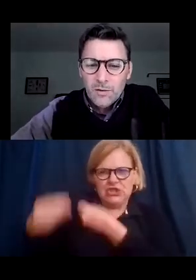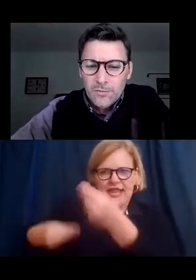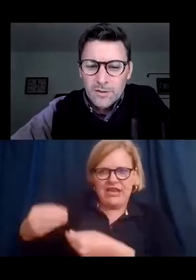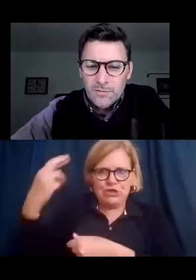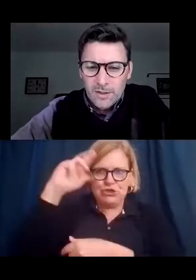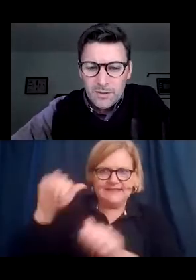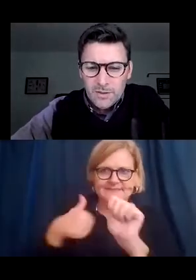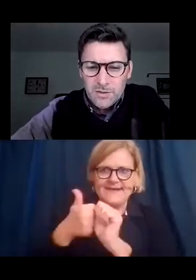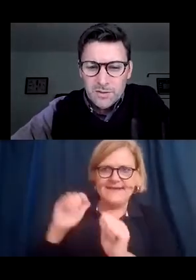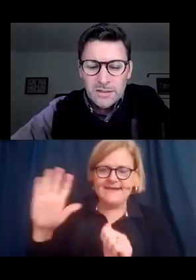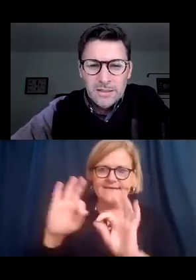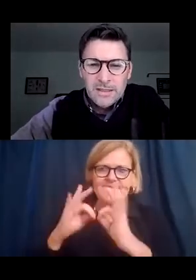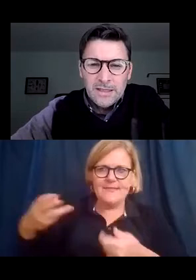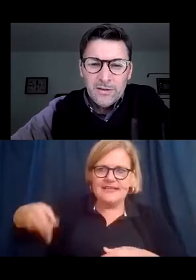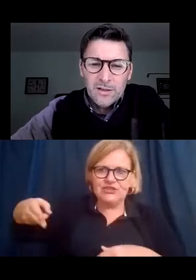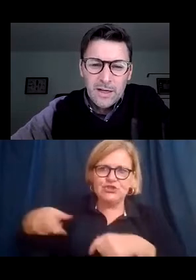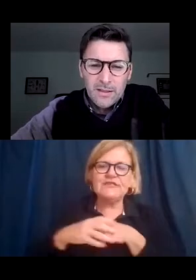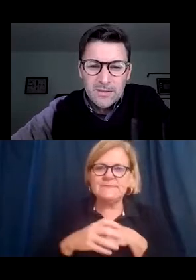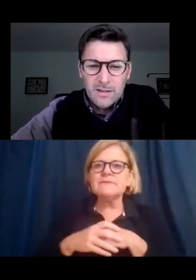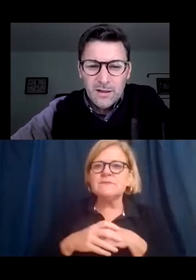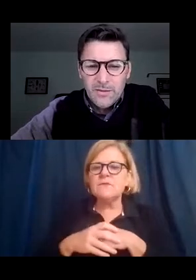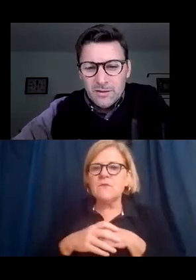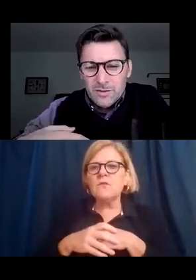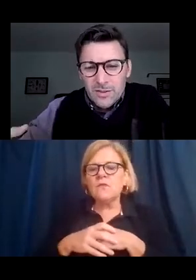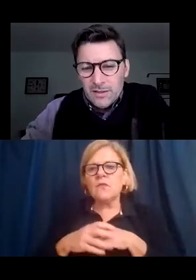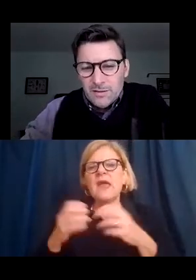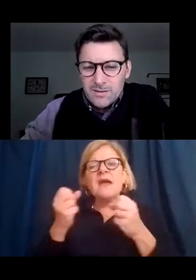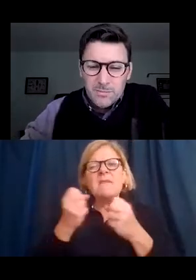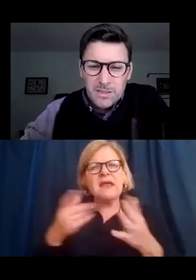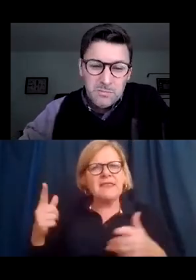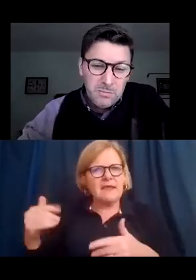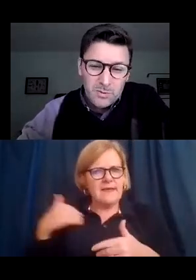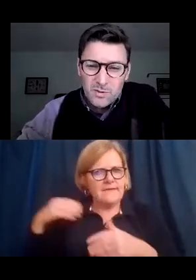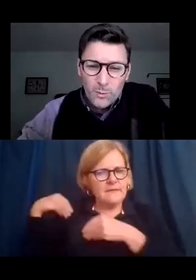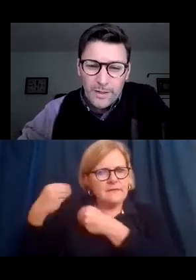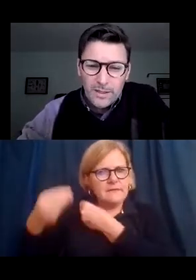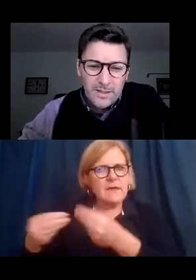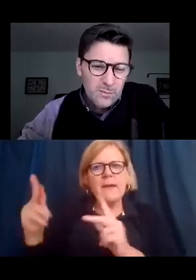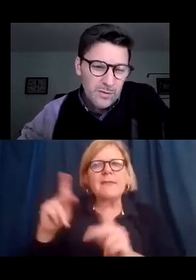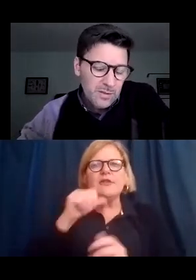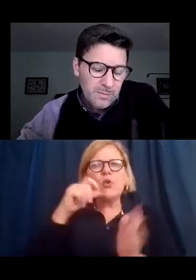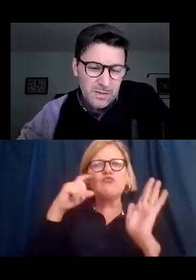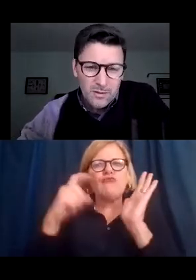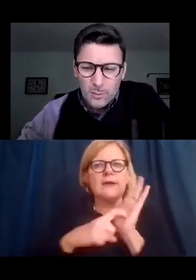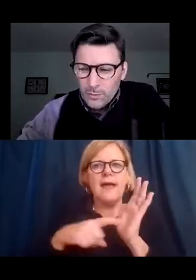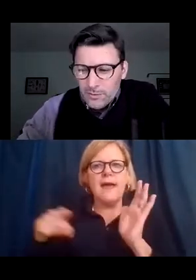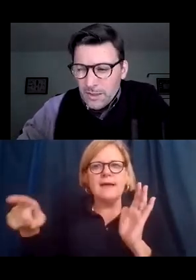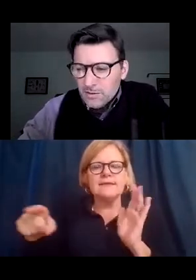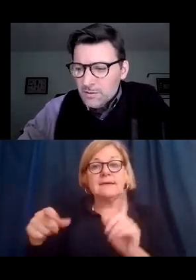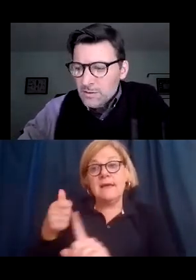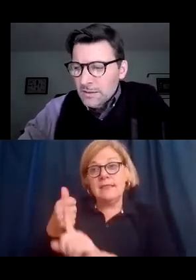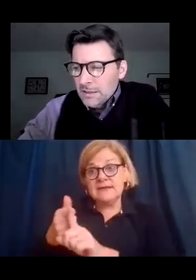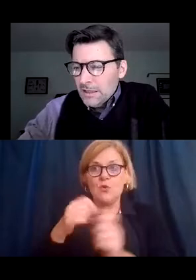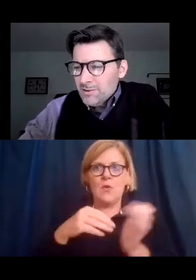causes of their family history. And there's a lot of things that are there genetically that sometimes people just don't recognize, whether it's themselves or